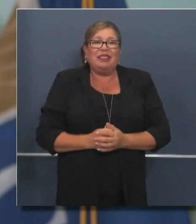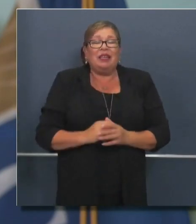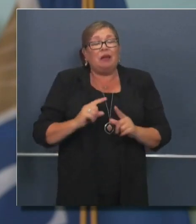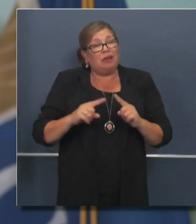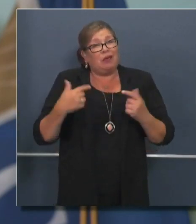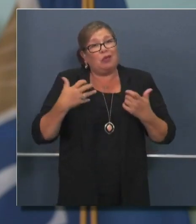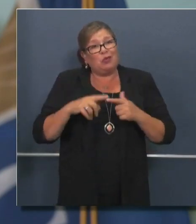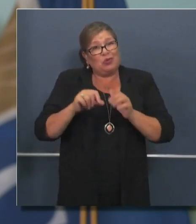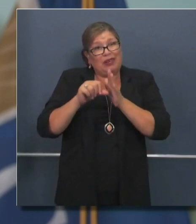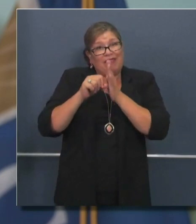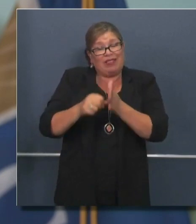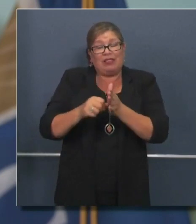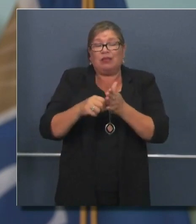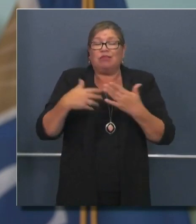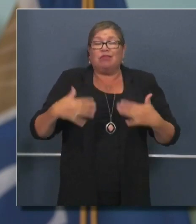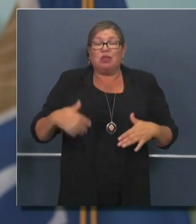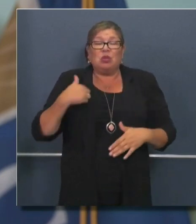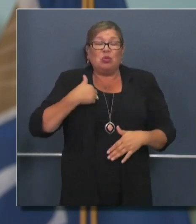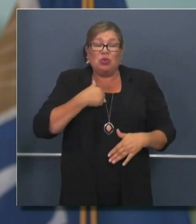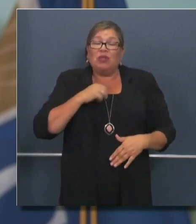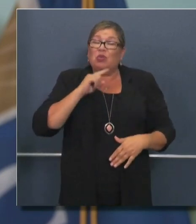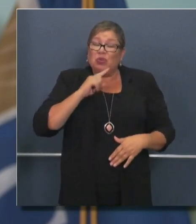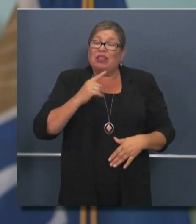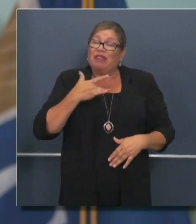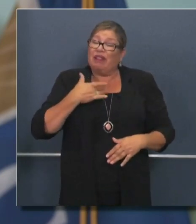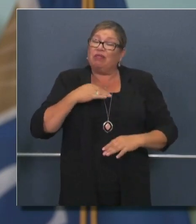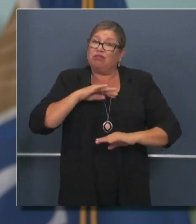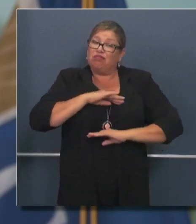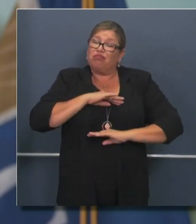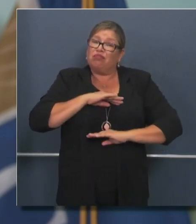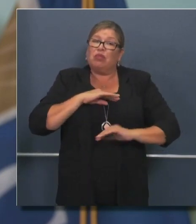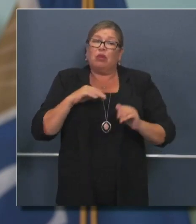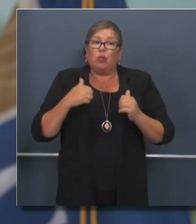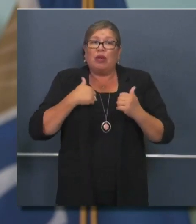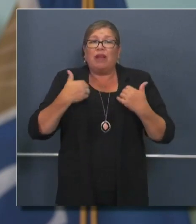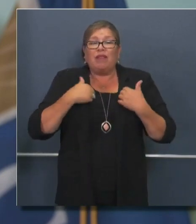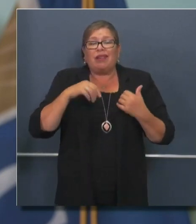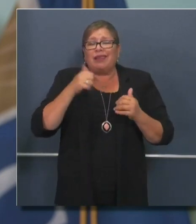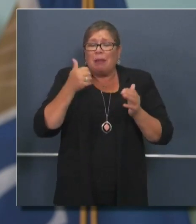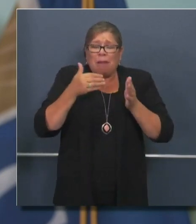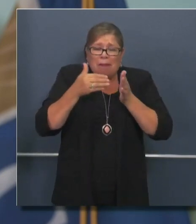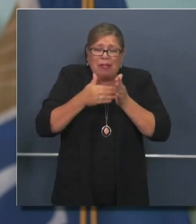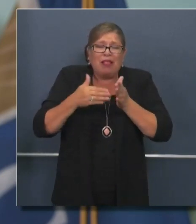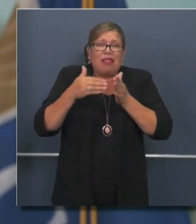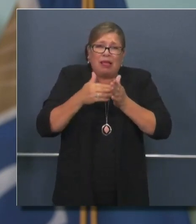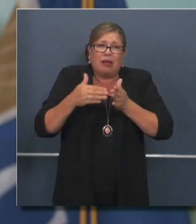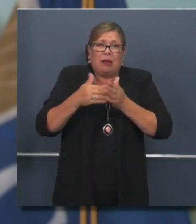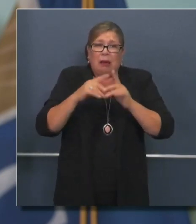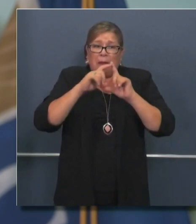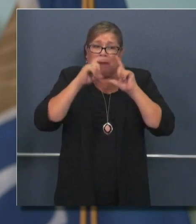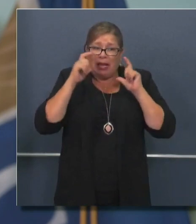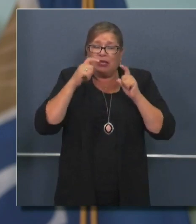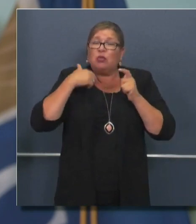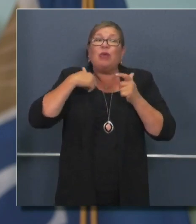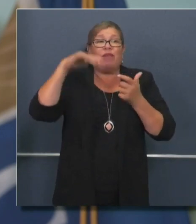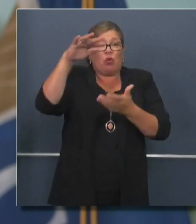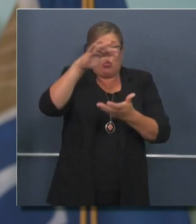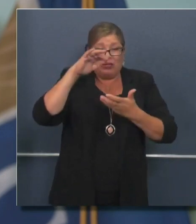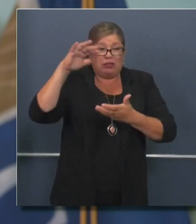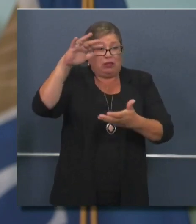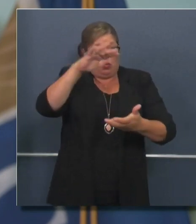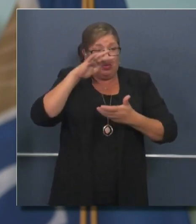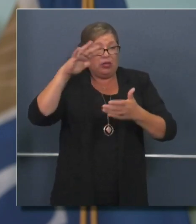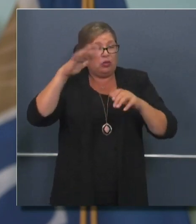say this enough, how pleased we are by the tens of millions of masks that we have received that have allowed us to